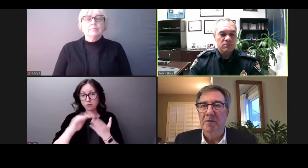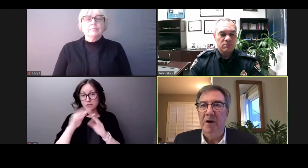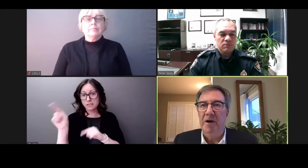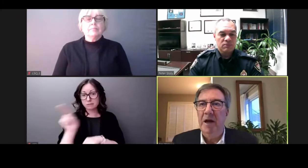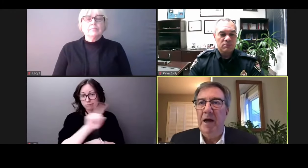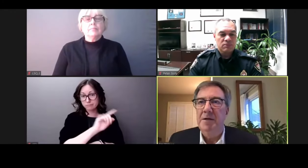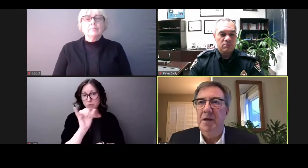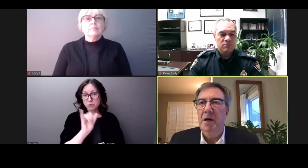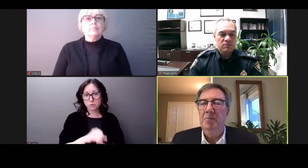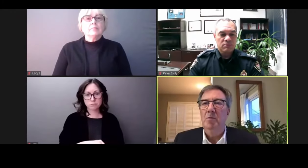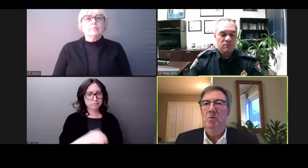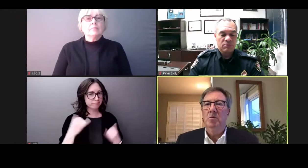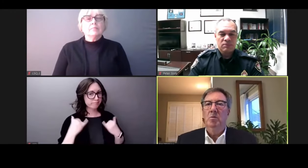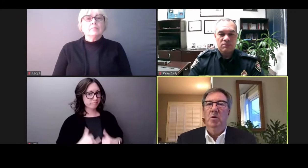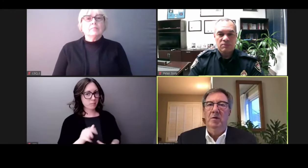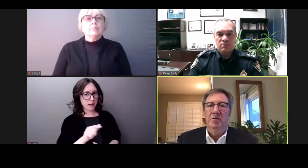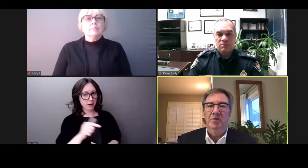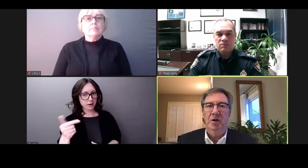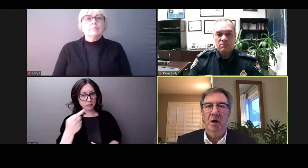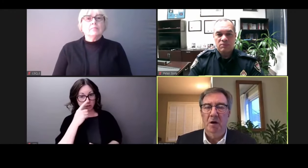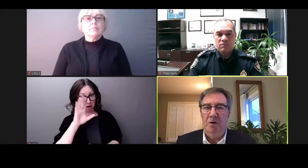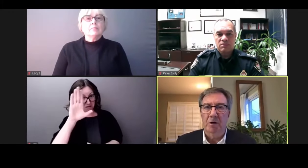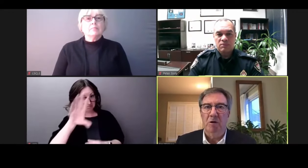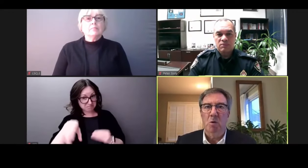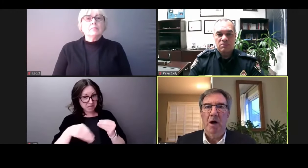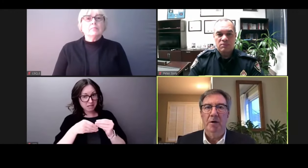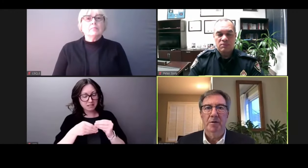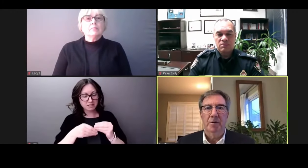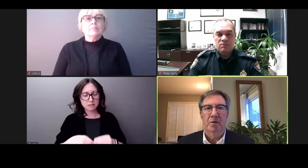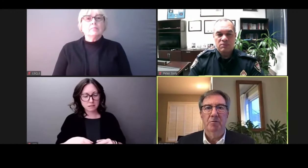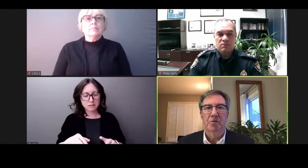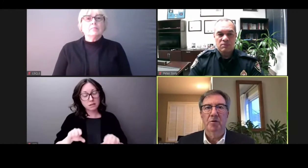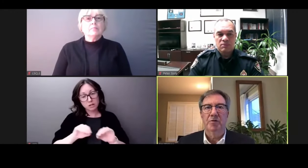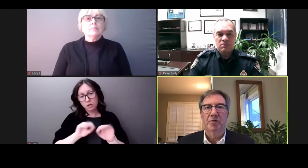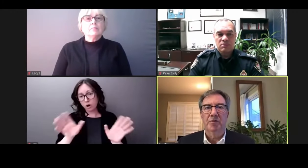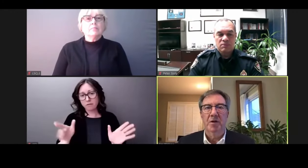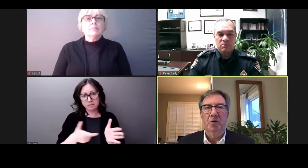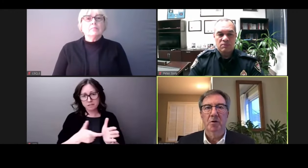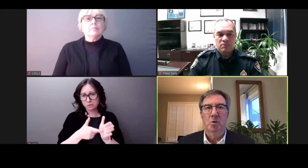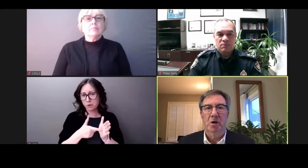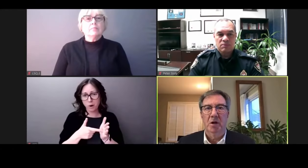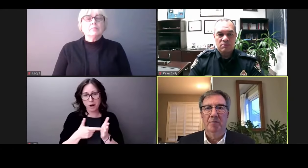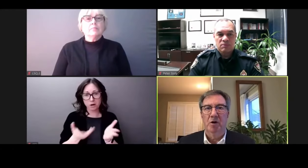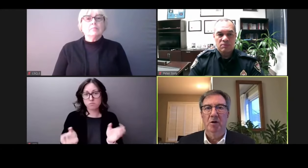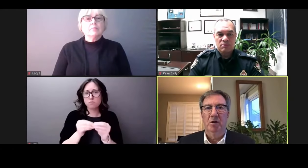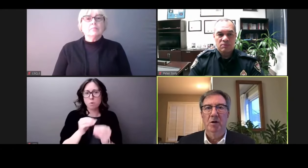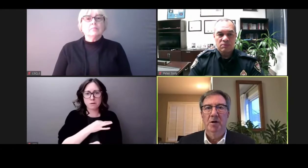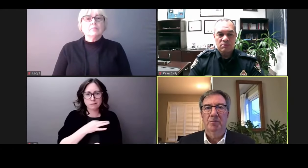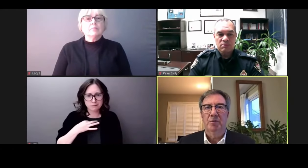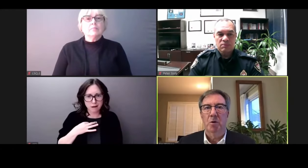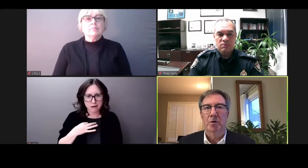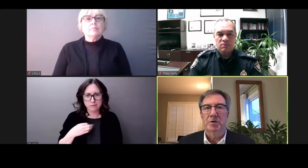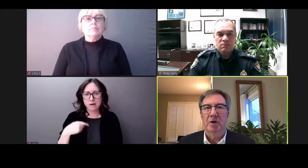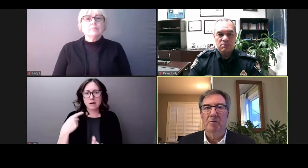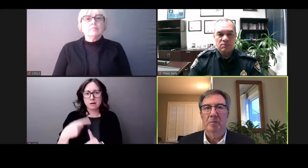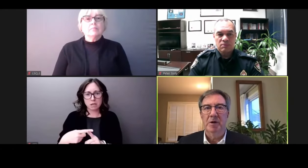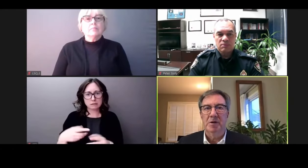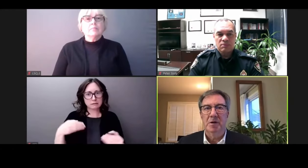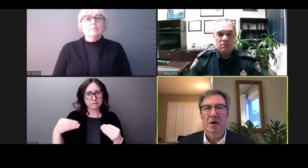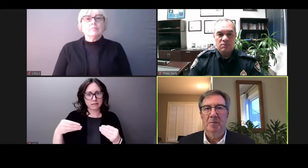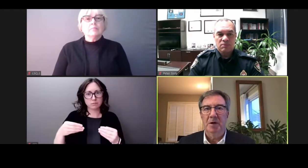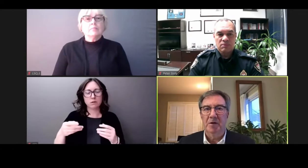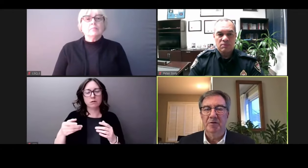If I can add, we obviously are going to require the resources and the goodwill of all three orders of